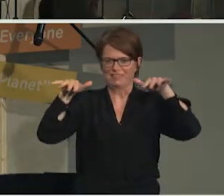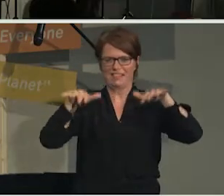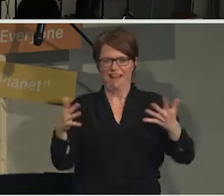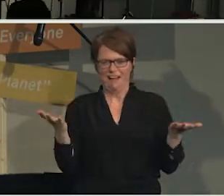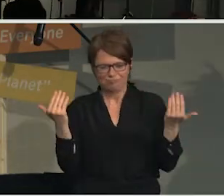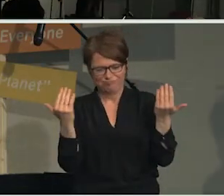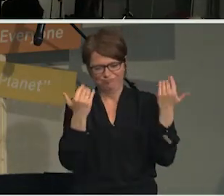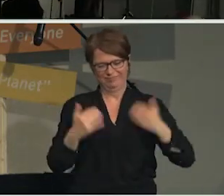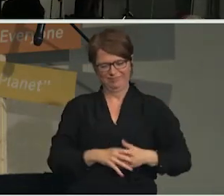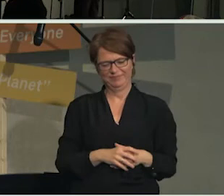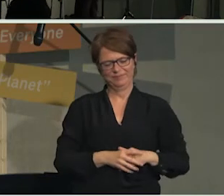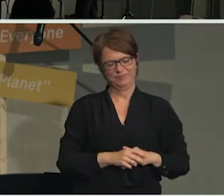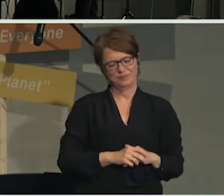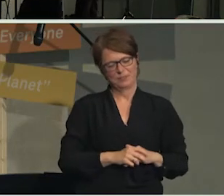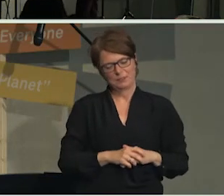right.